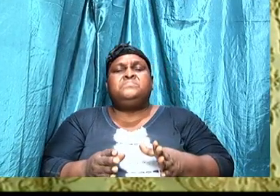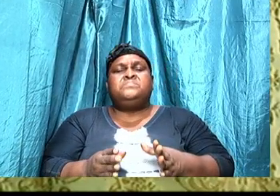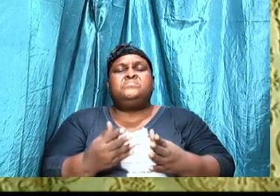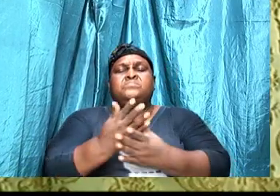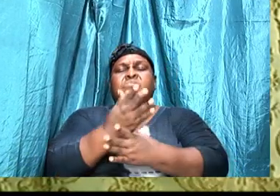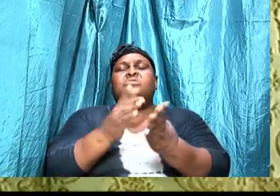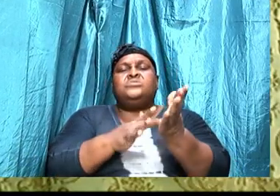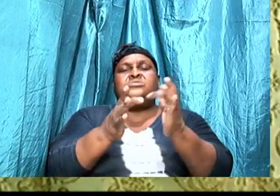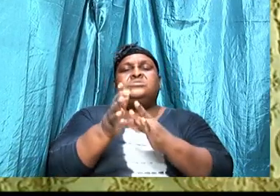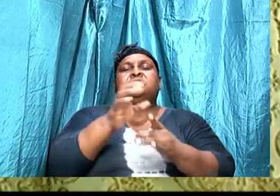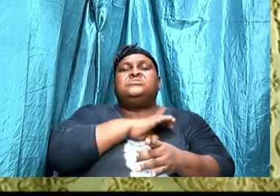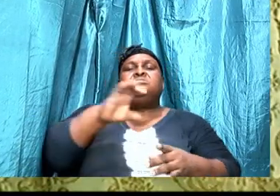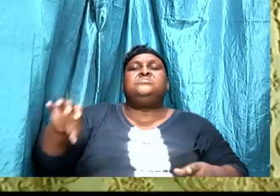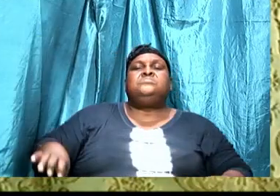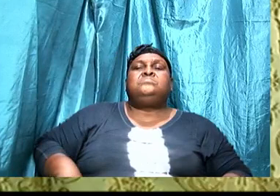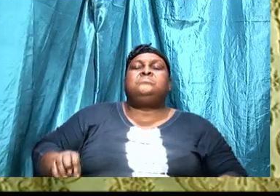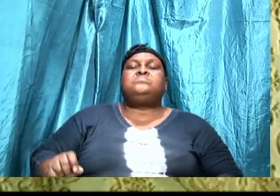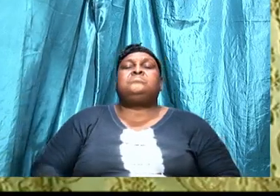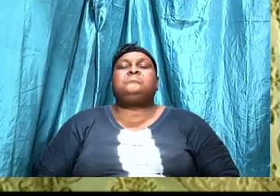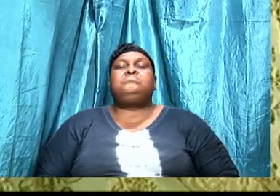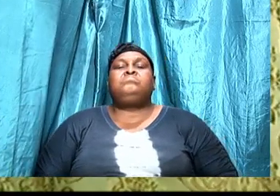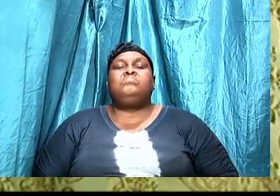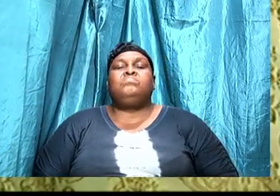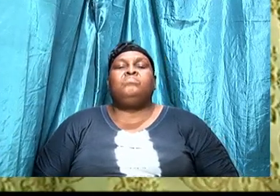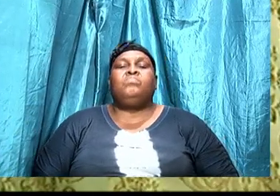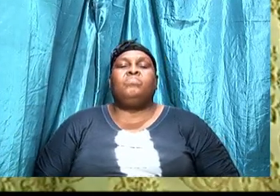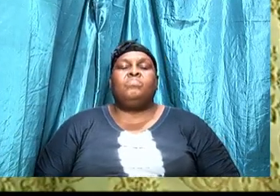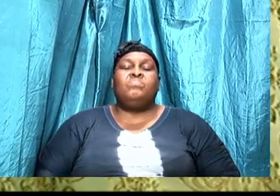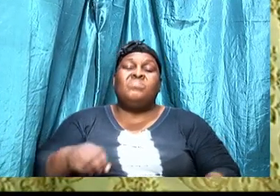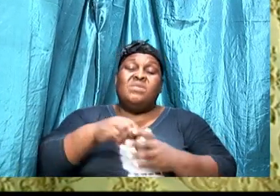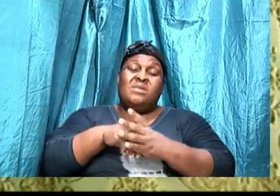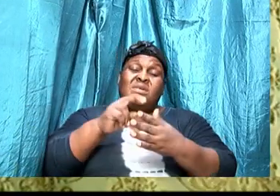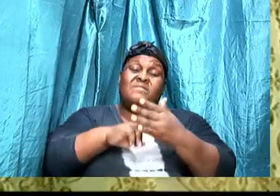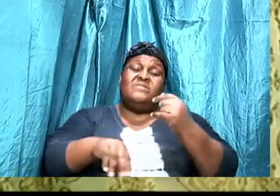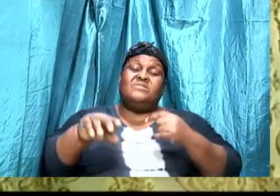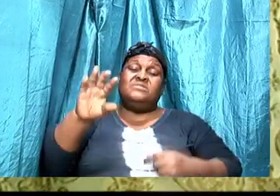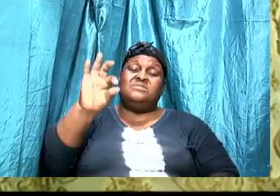through Christ. Amen. In verse